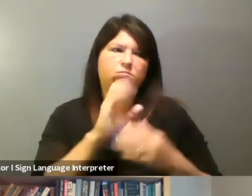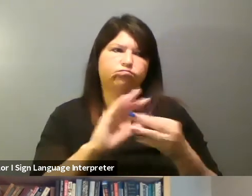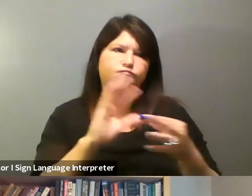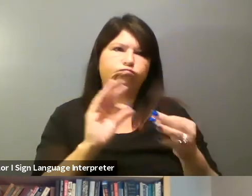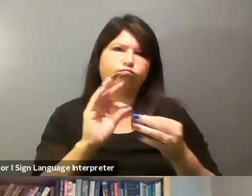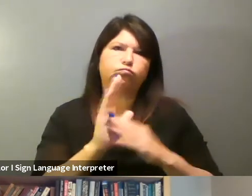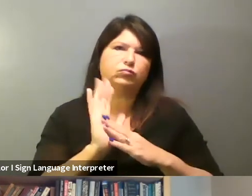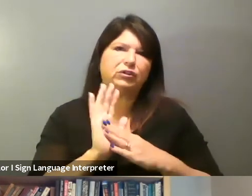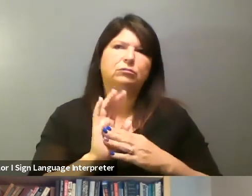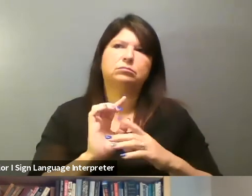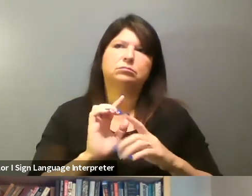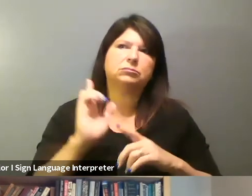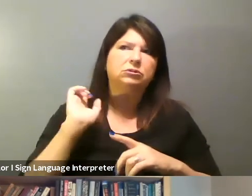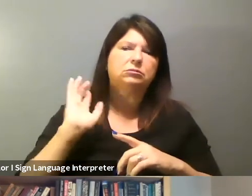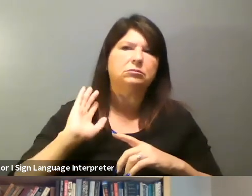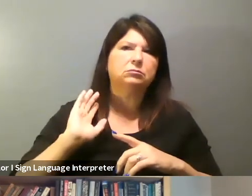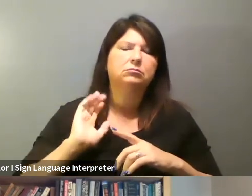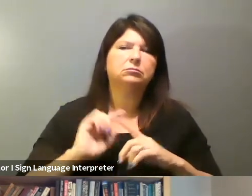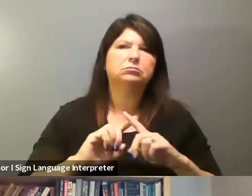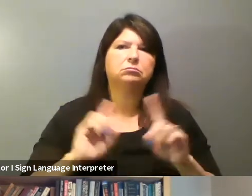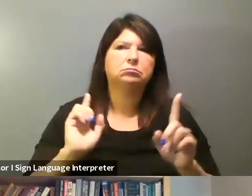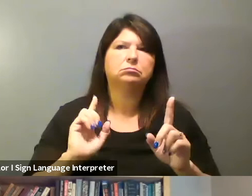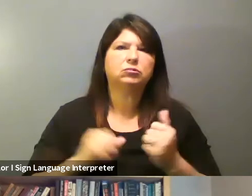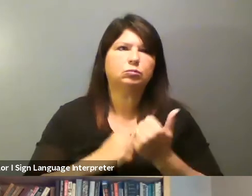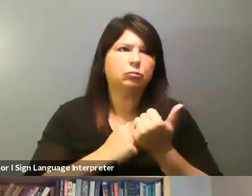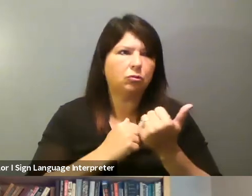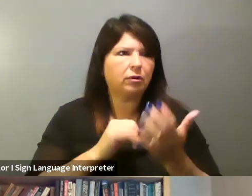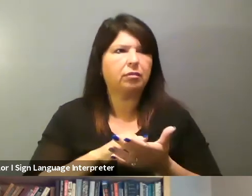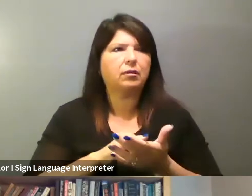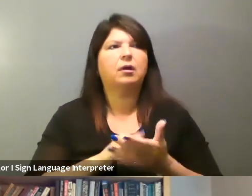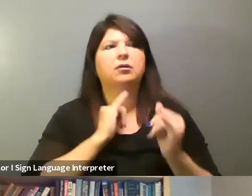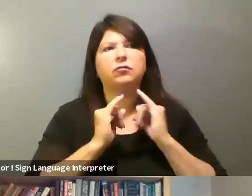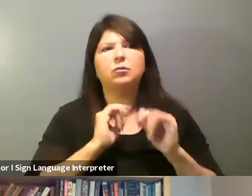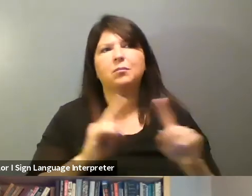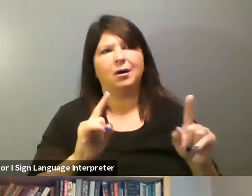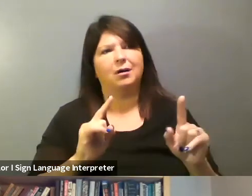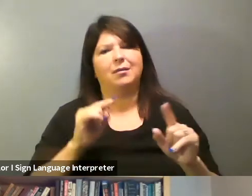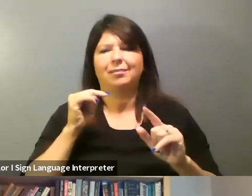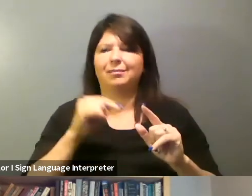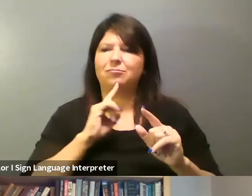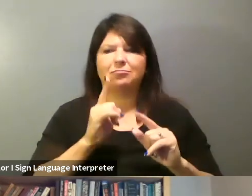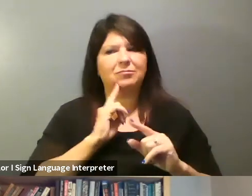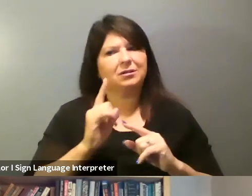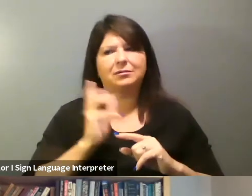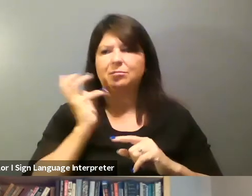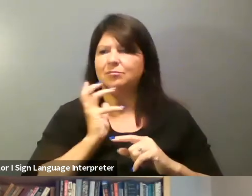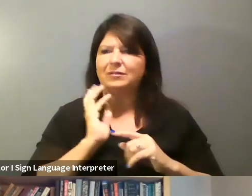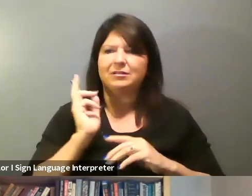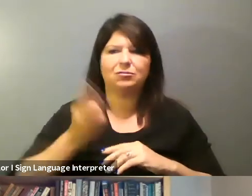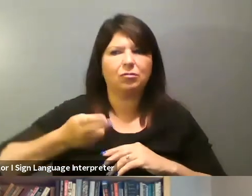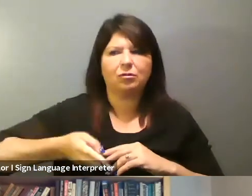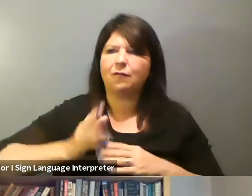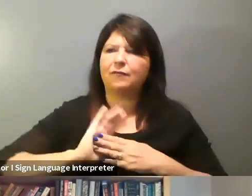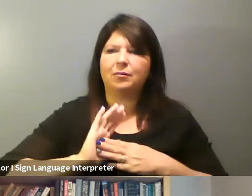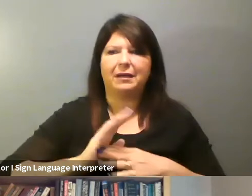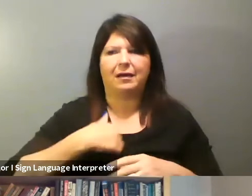support the interviews, but because it was such a historical film and I worked with this great archival